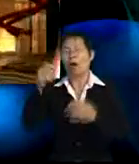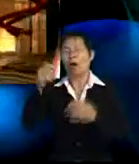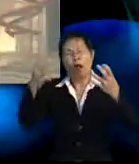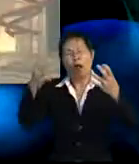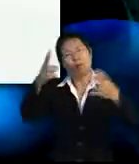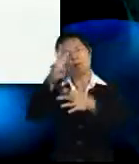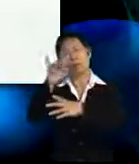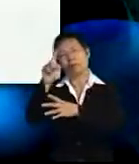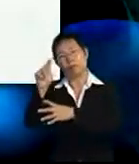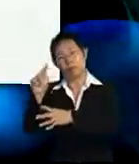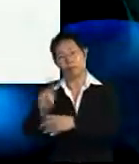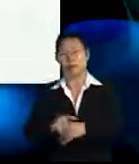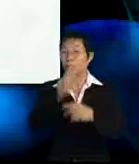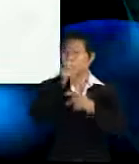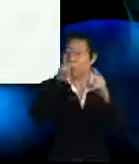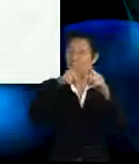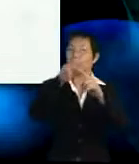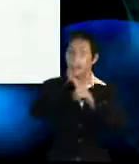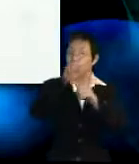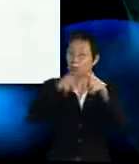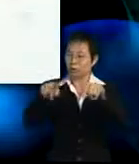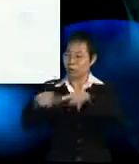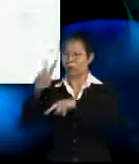vitamins. There are two types of vitamins,